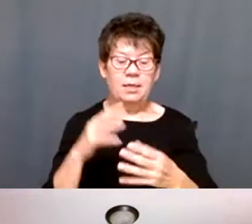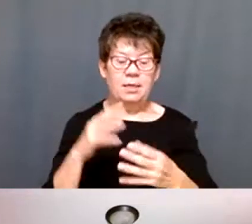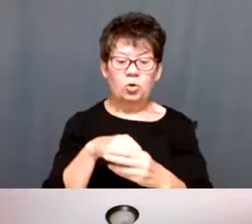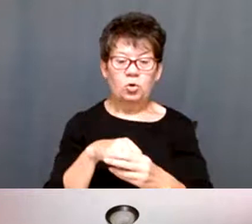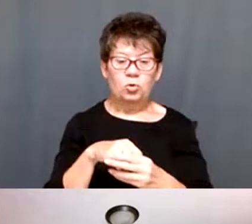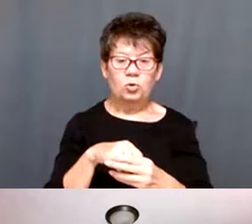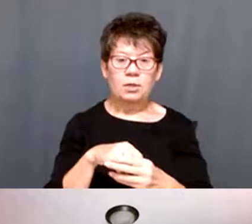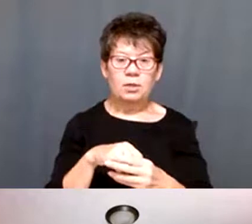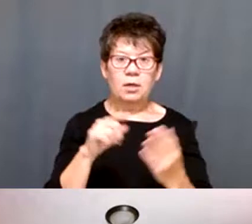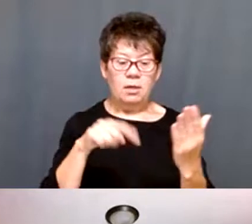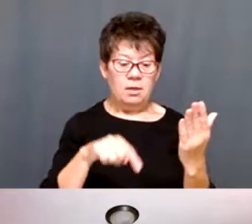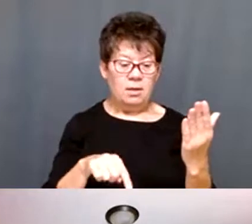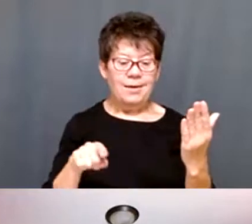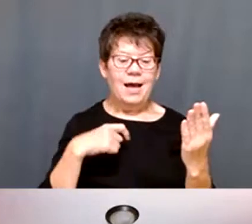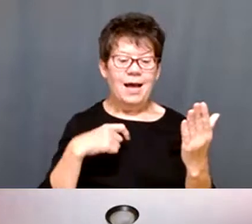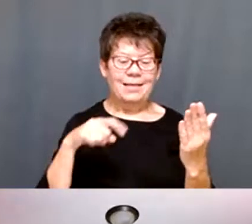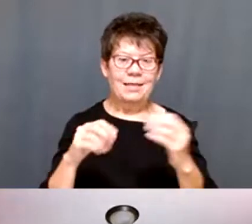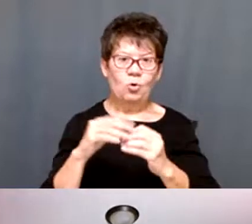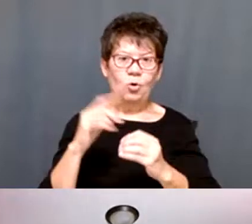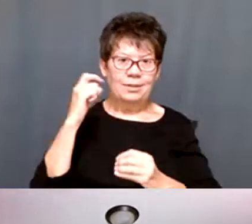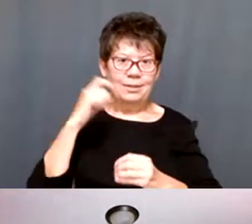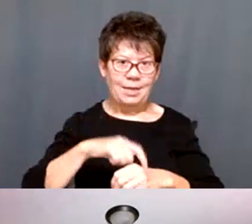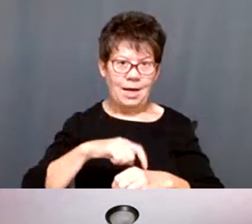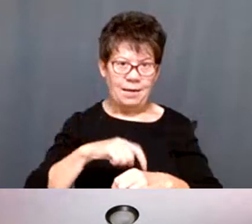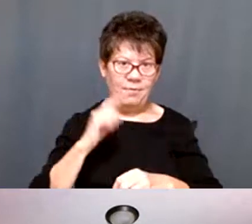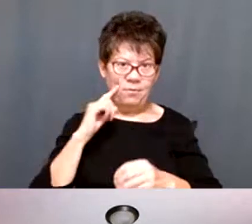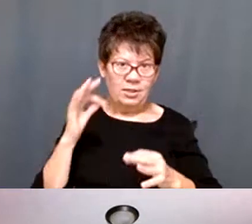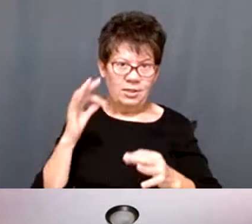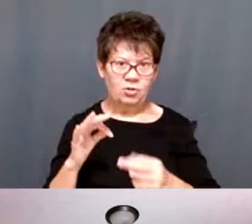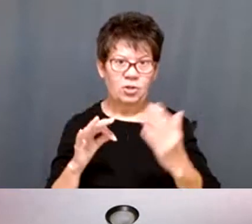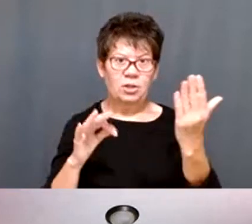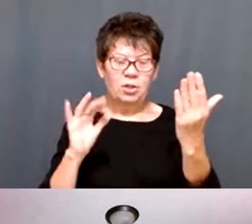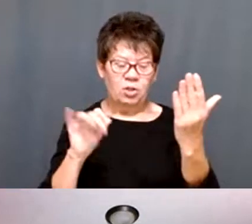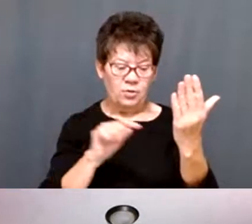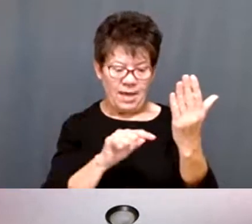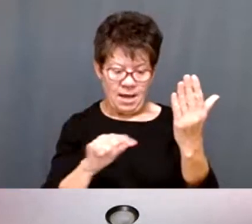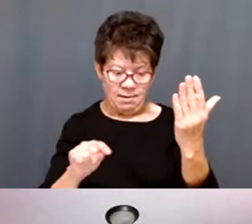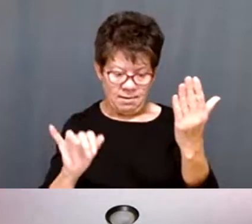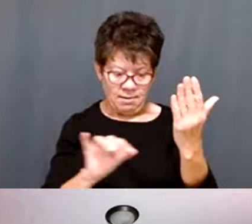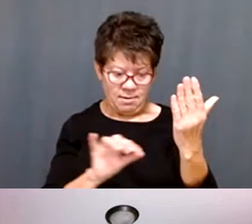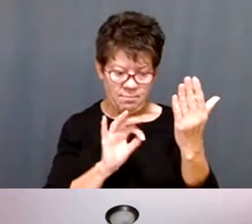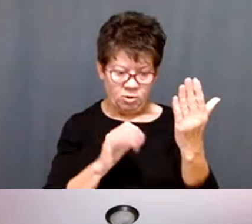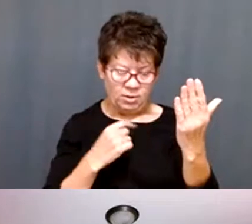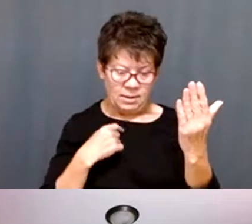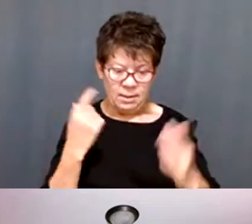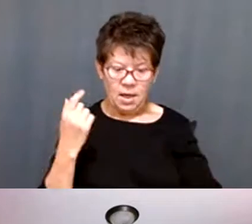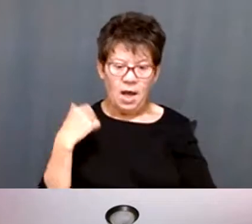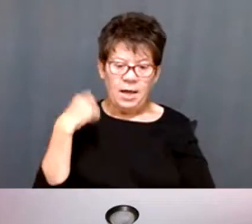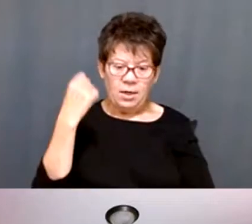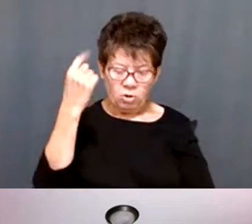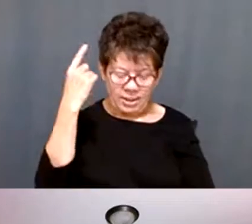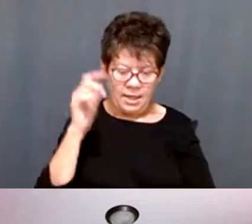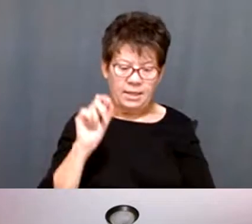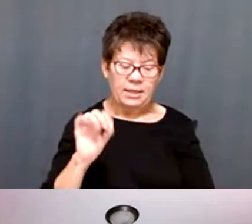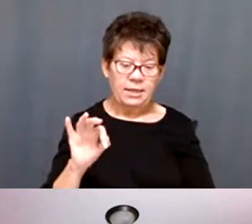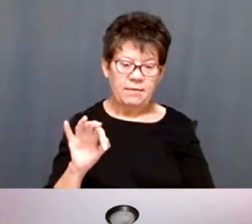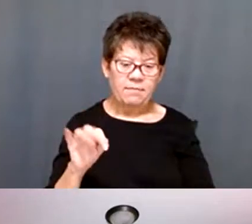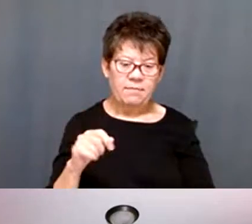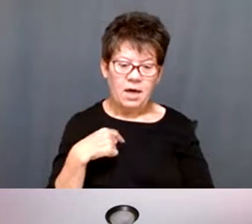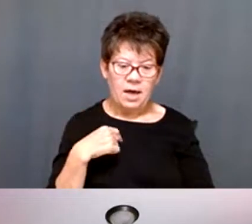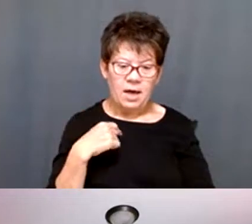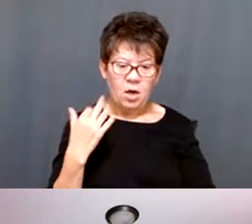more time to make my decision. And the language under that option says, I understand that if I